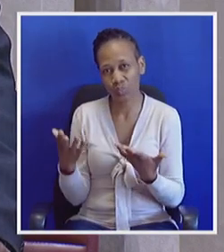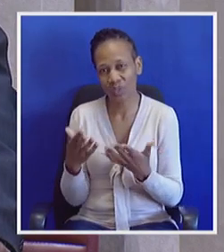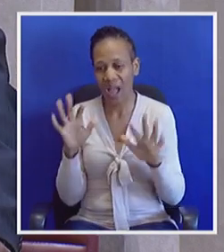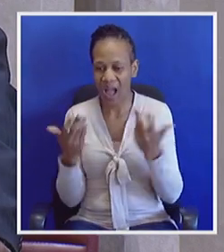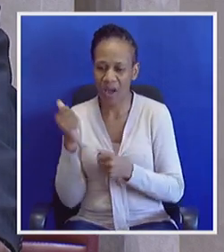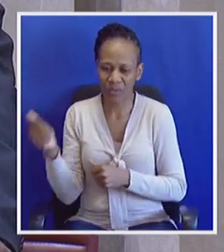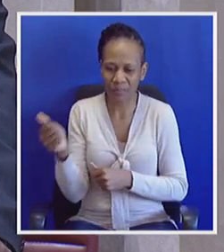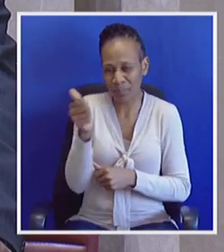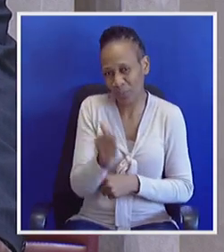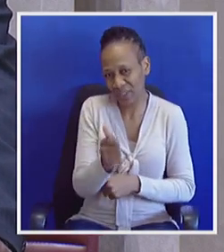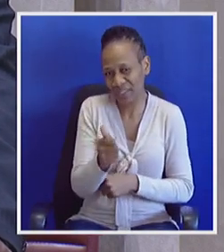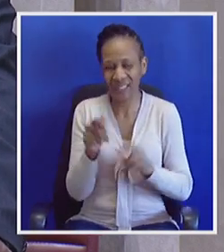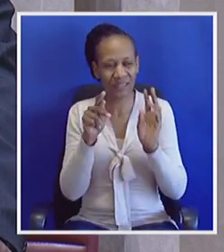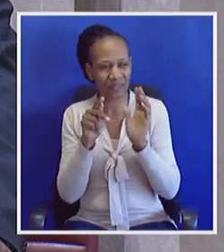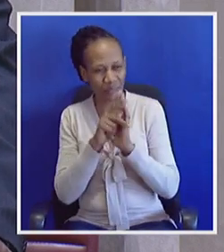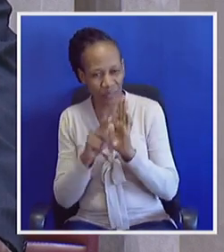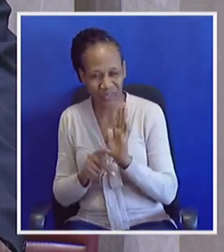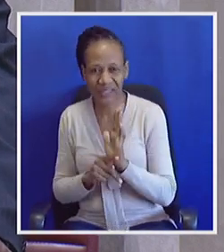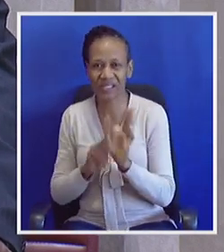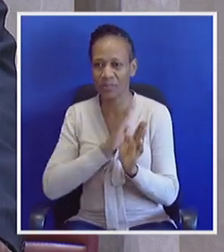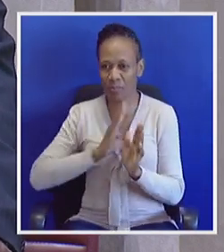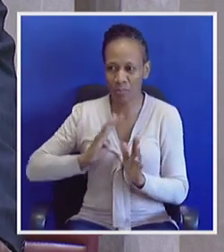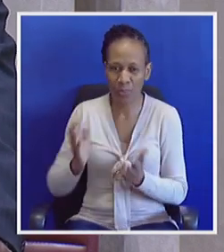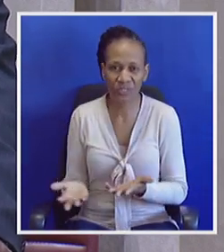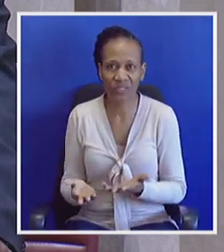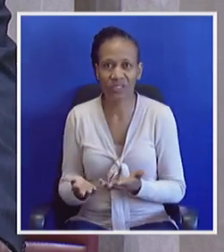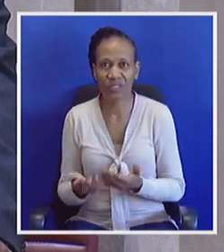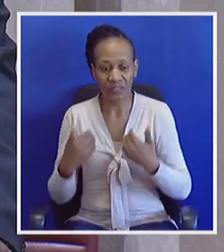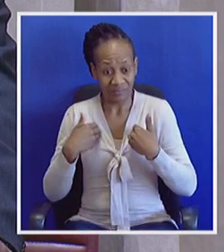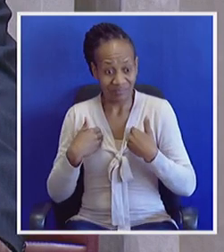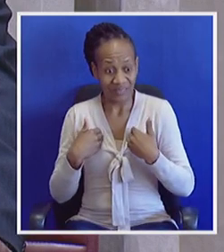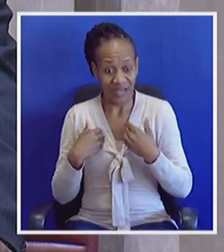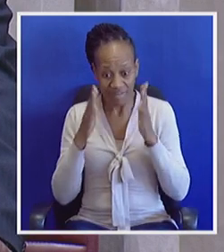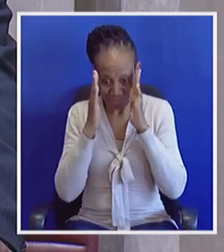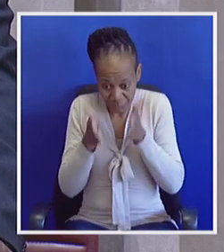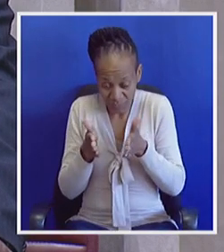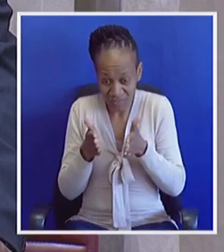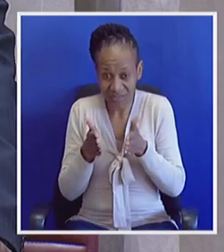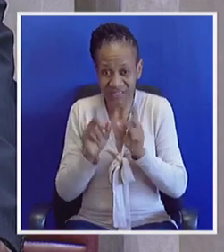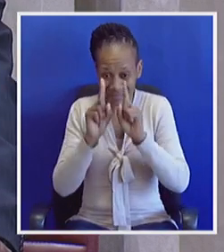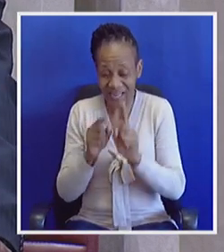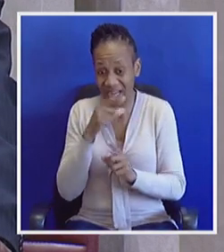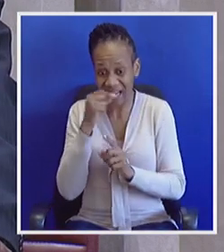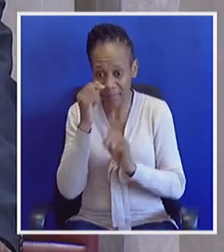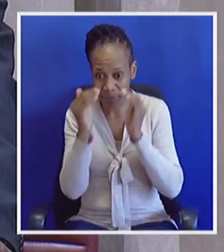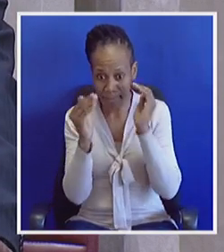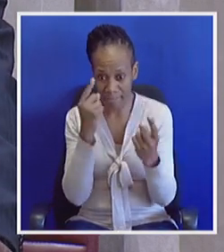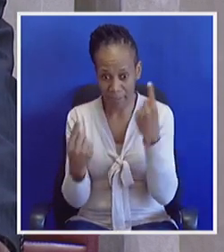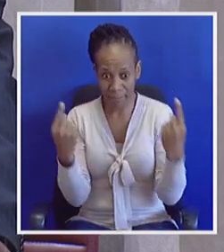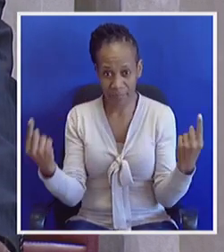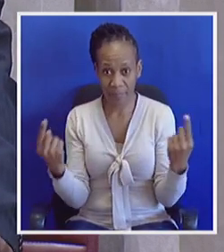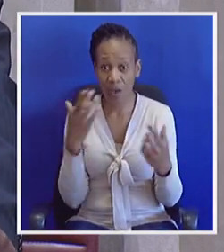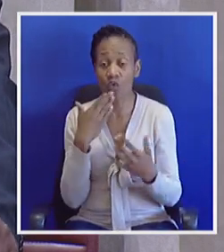appointment policy of the boards. We do not deal with the specific names of people who should